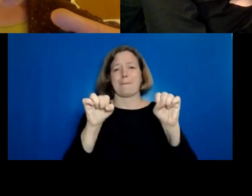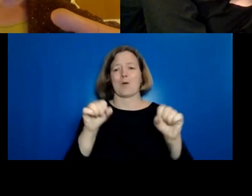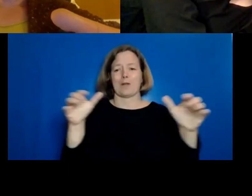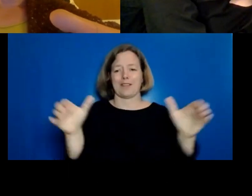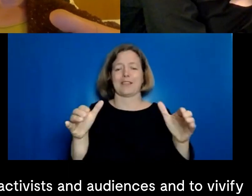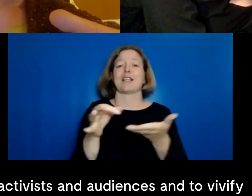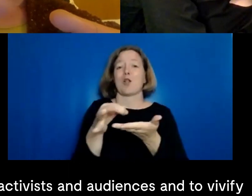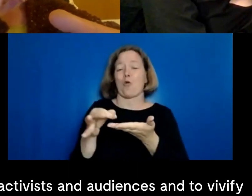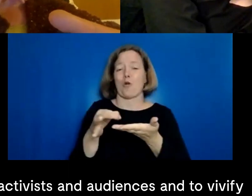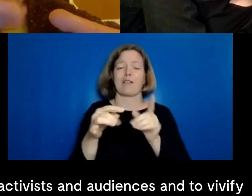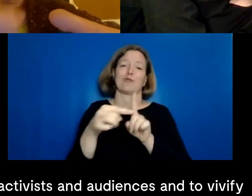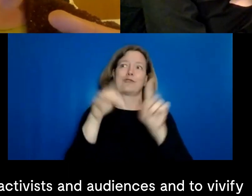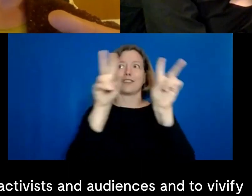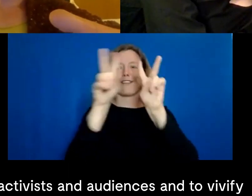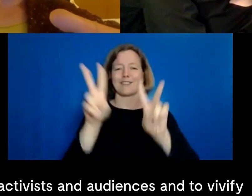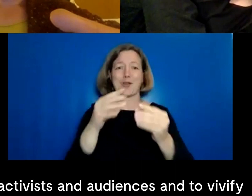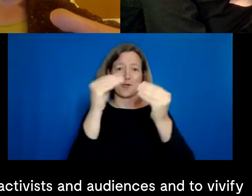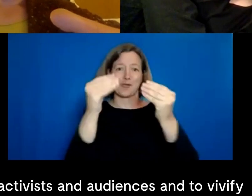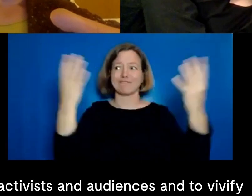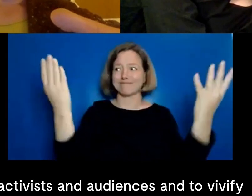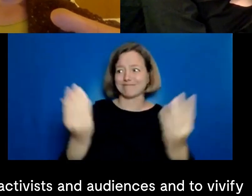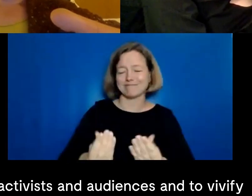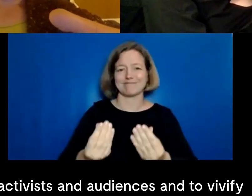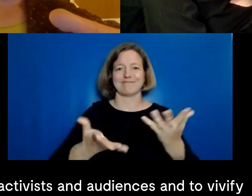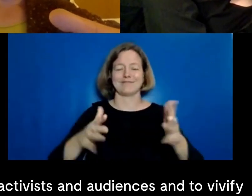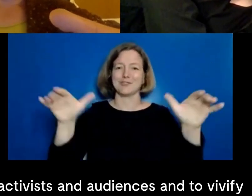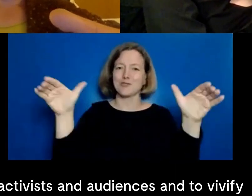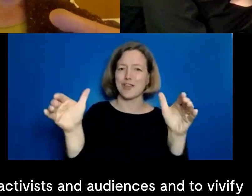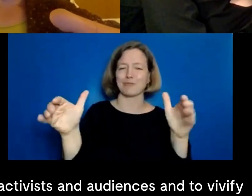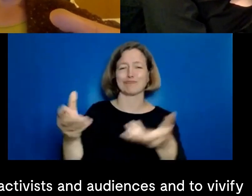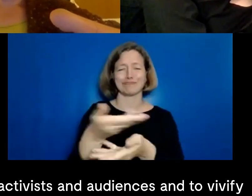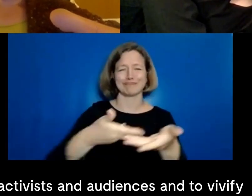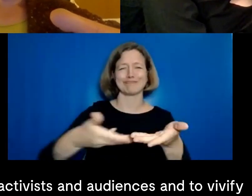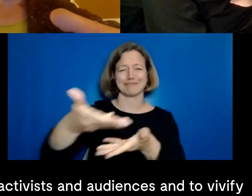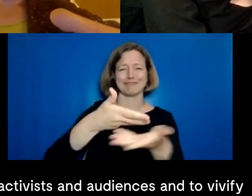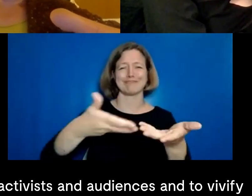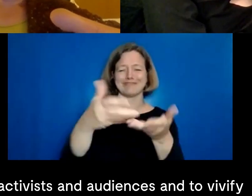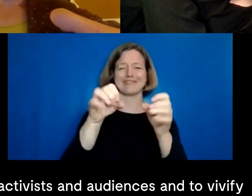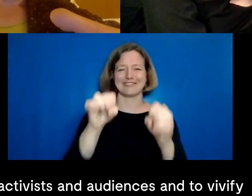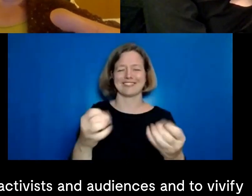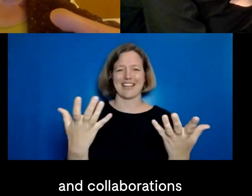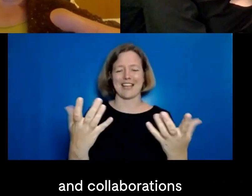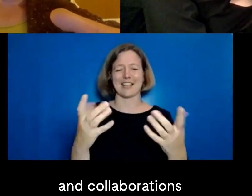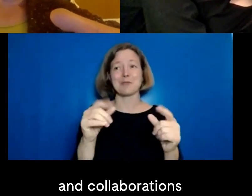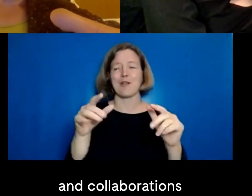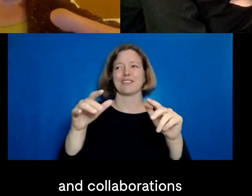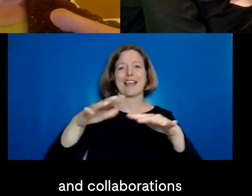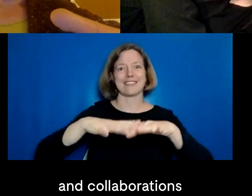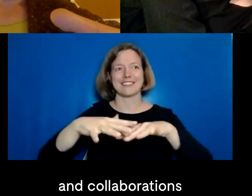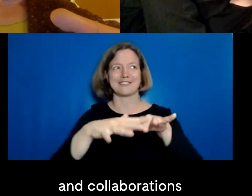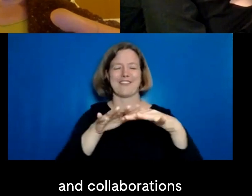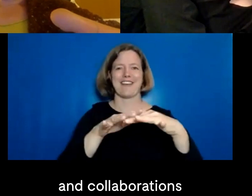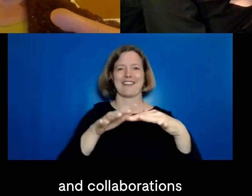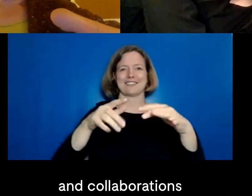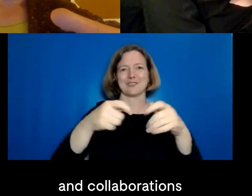arts workers, activists, and audiences, and to vivify the connections and